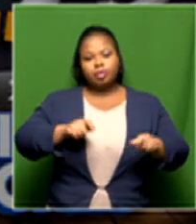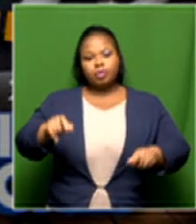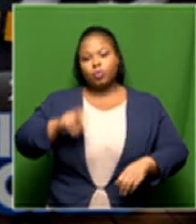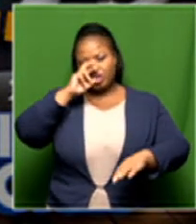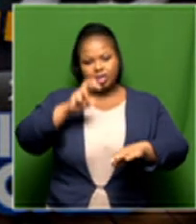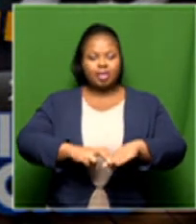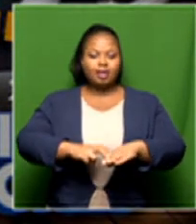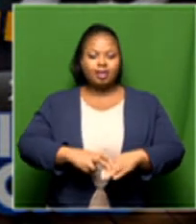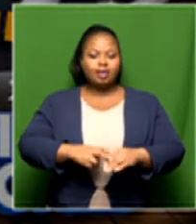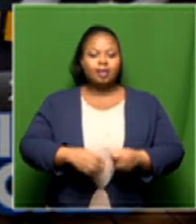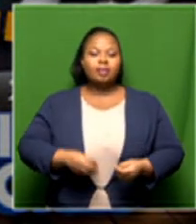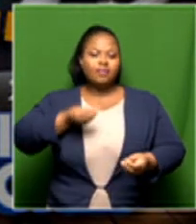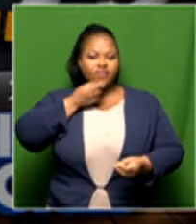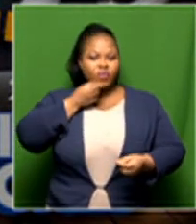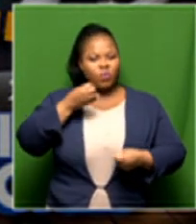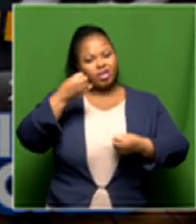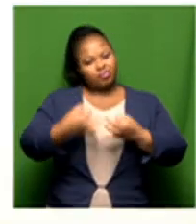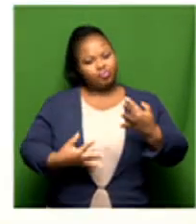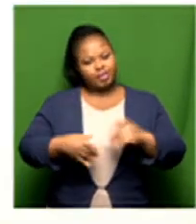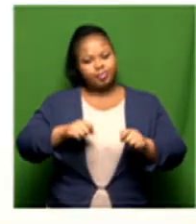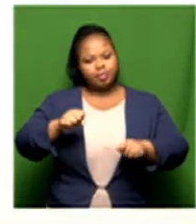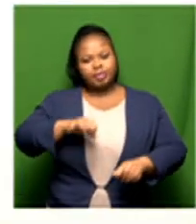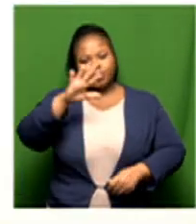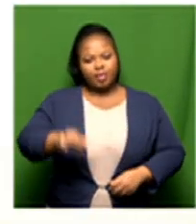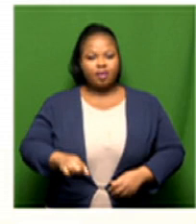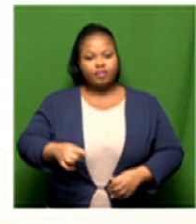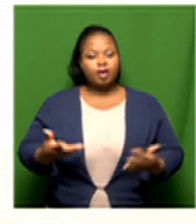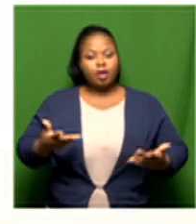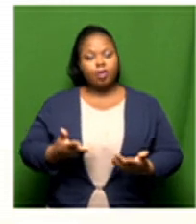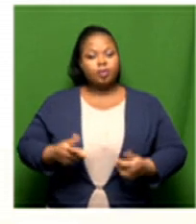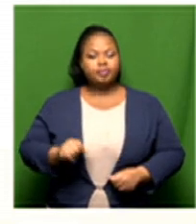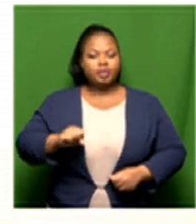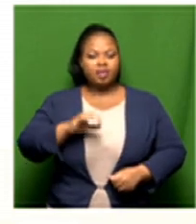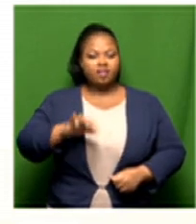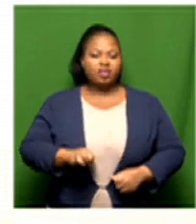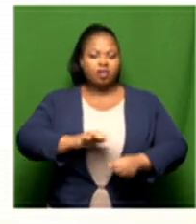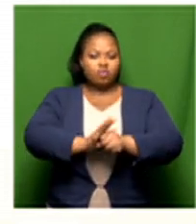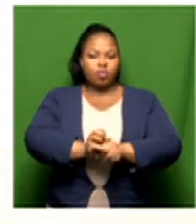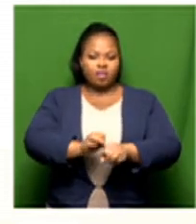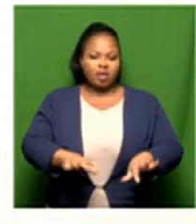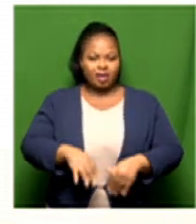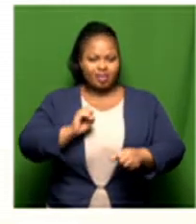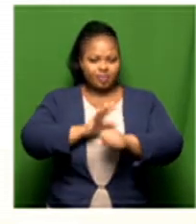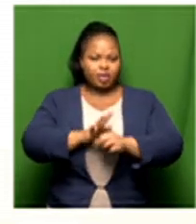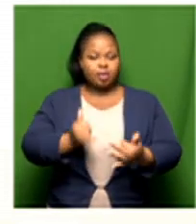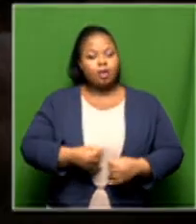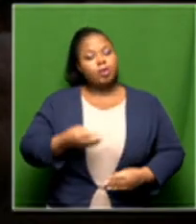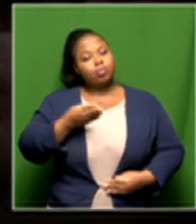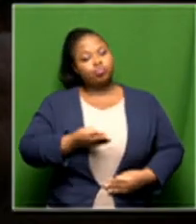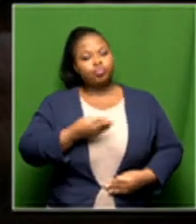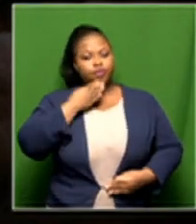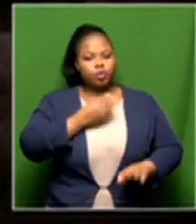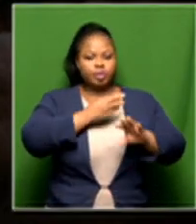dire need of assistance in the South African communities affected and afflicted by the COVID-19 pandemic. He now joins us now